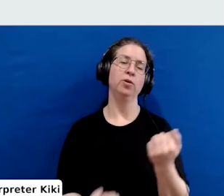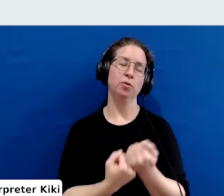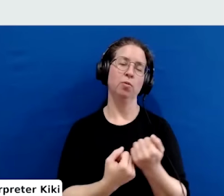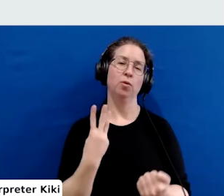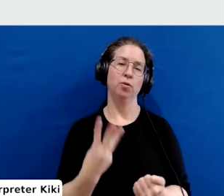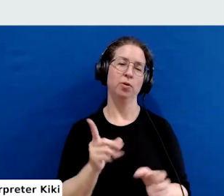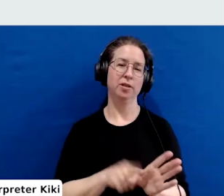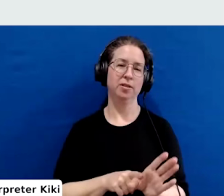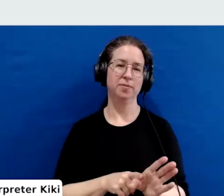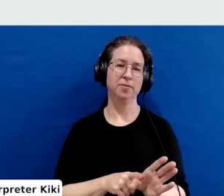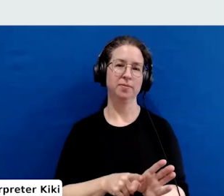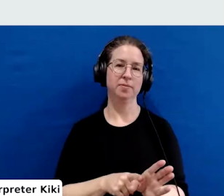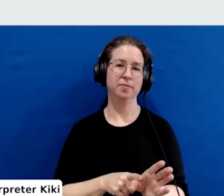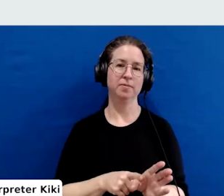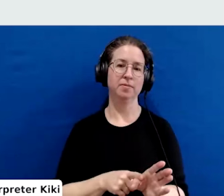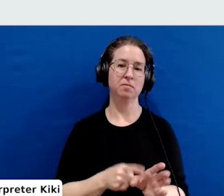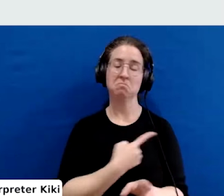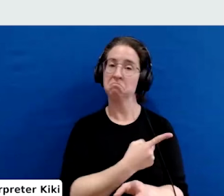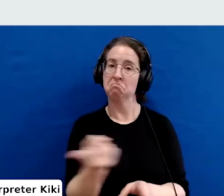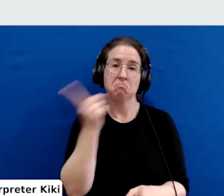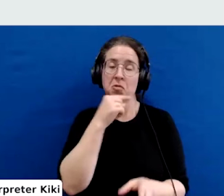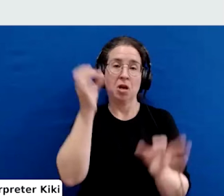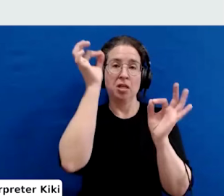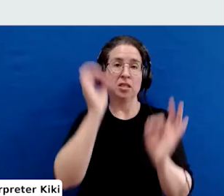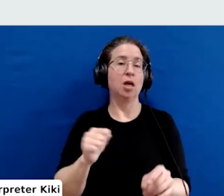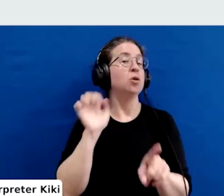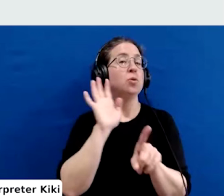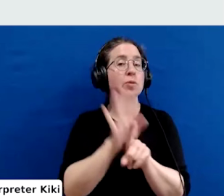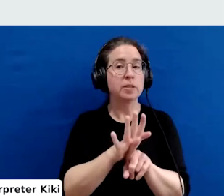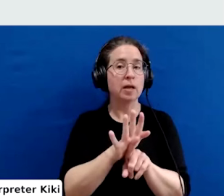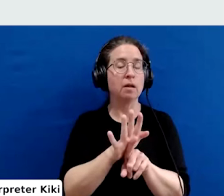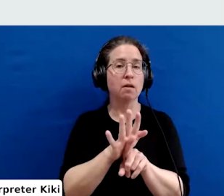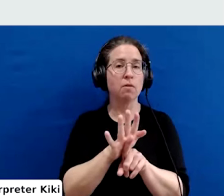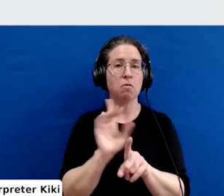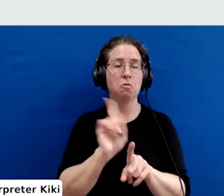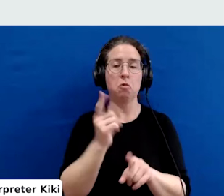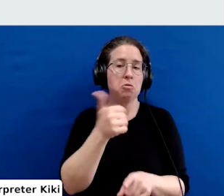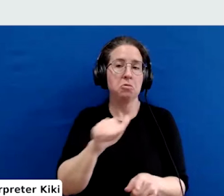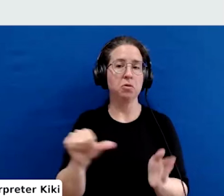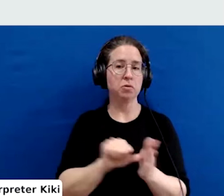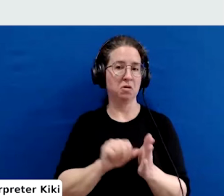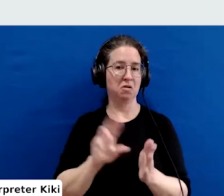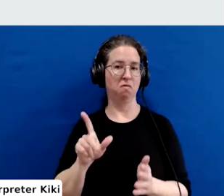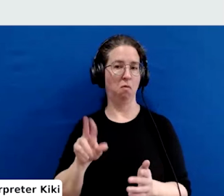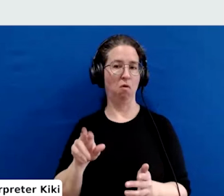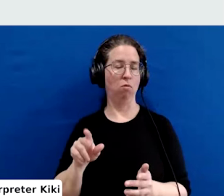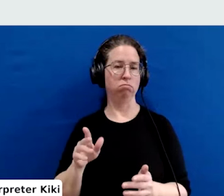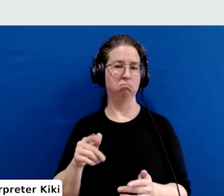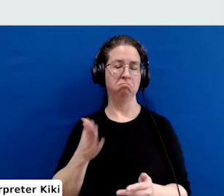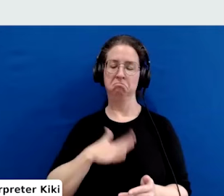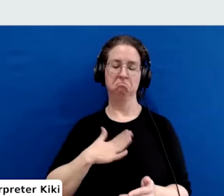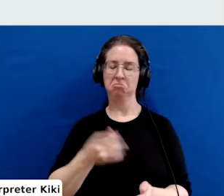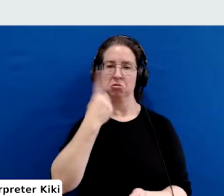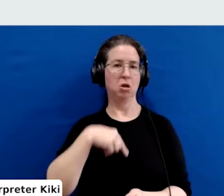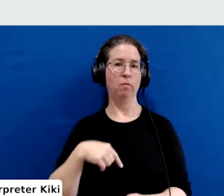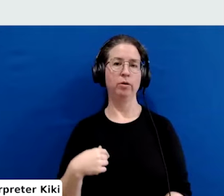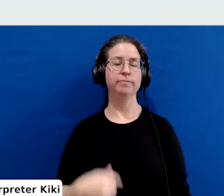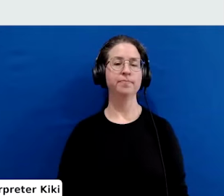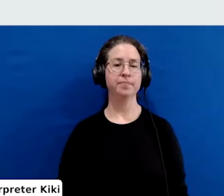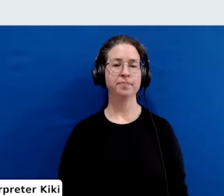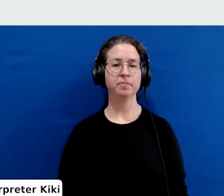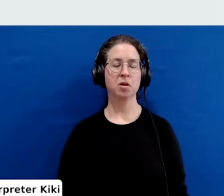Scholars can use payments in a way that best suits them and are not required to report back to us about what they spend it on.